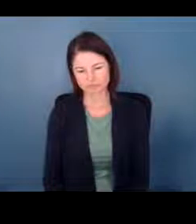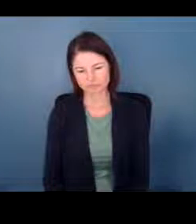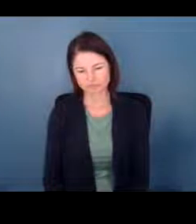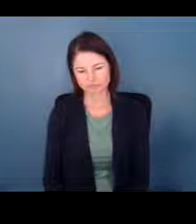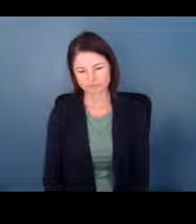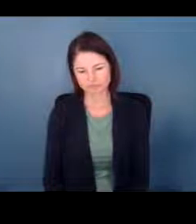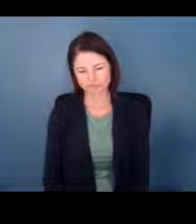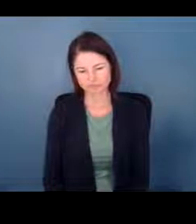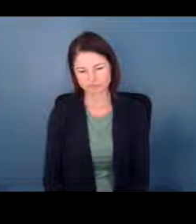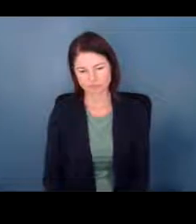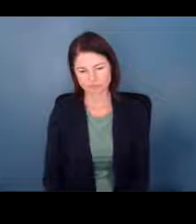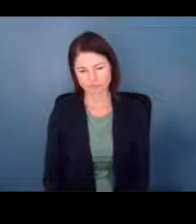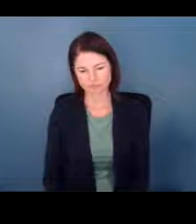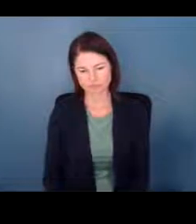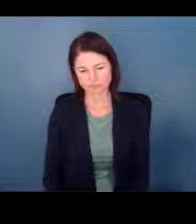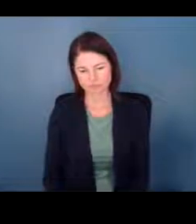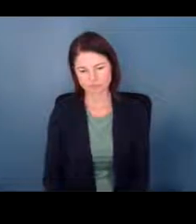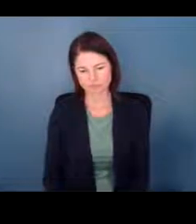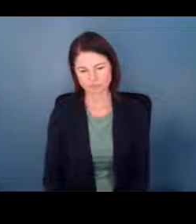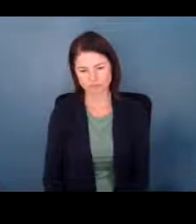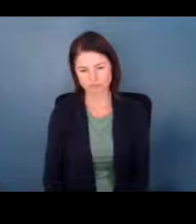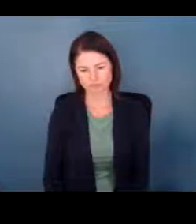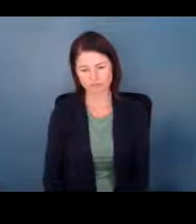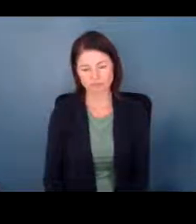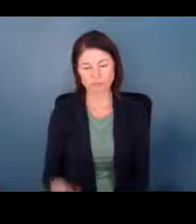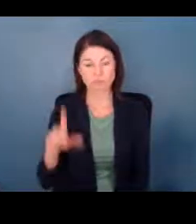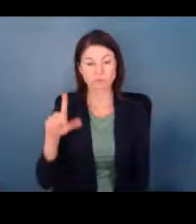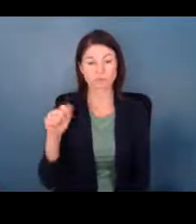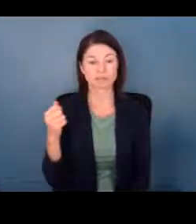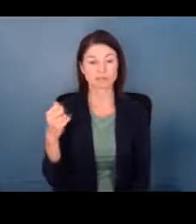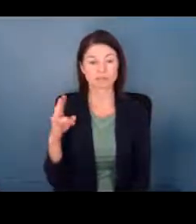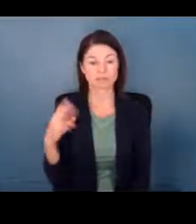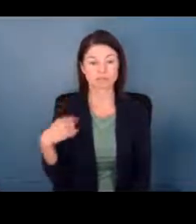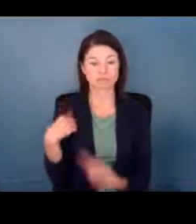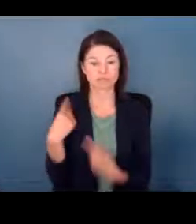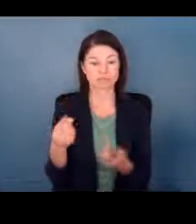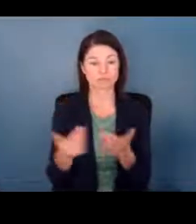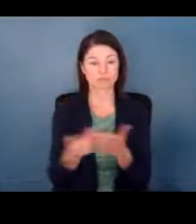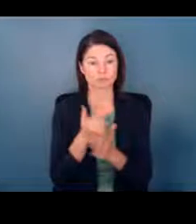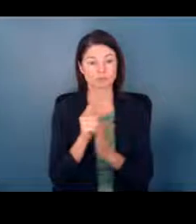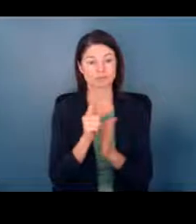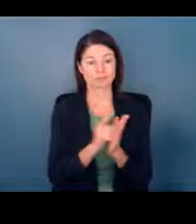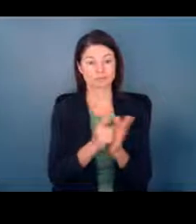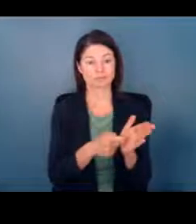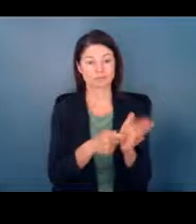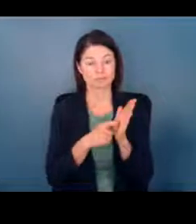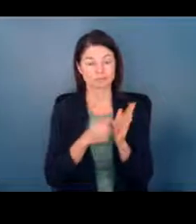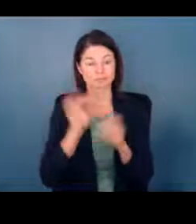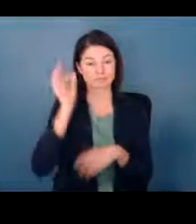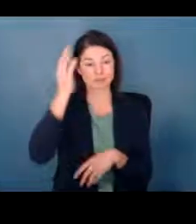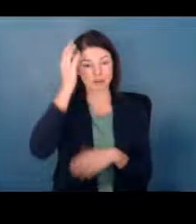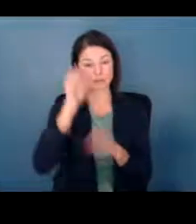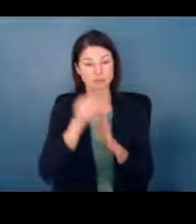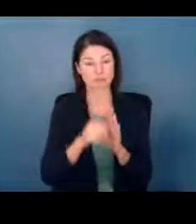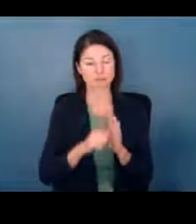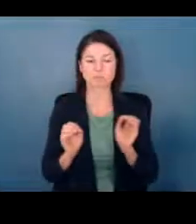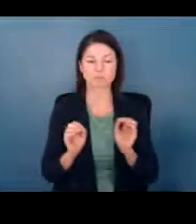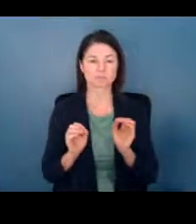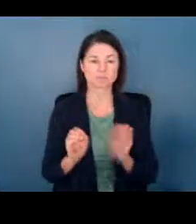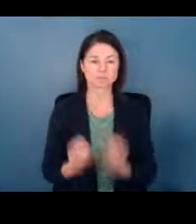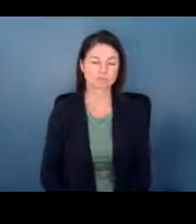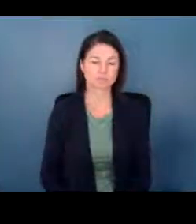So since the 2017 update, there have been no new statutory requirements either on the federal side or the state side.